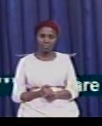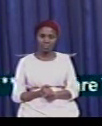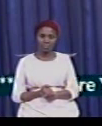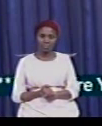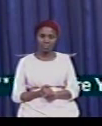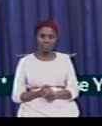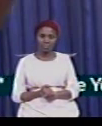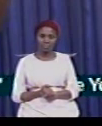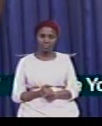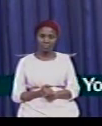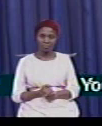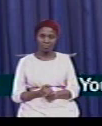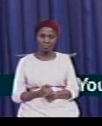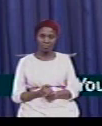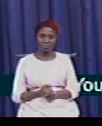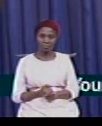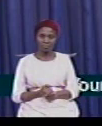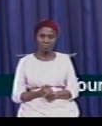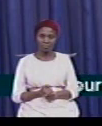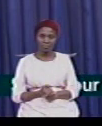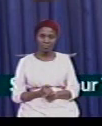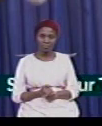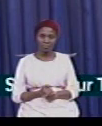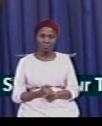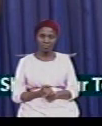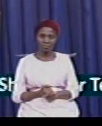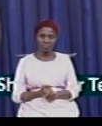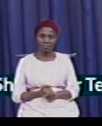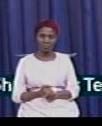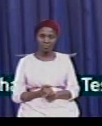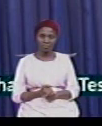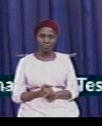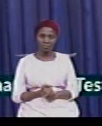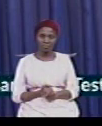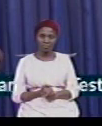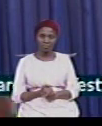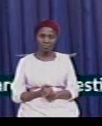No, sometimes me Saturday. No, me to me be me